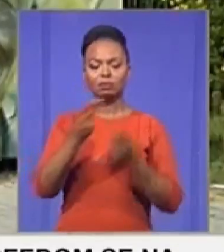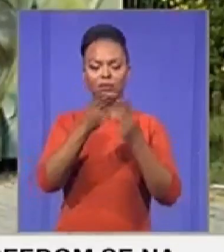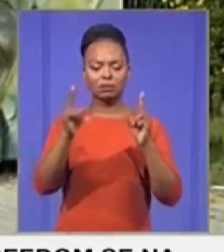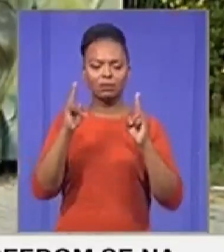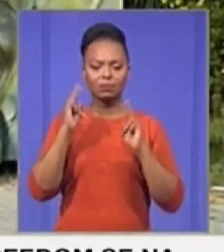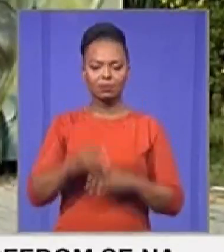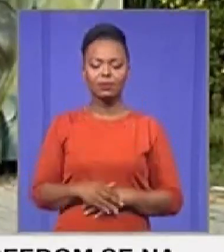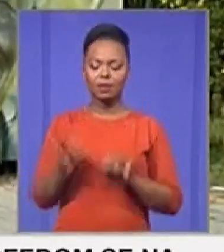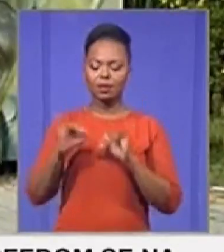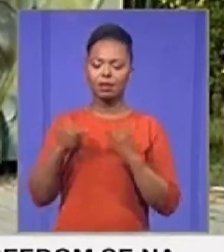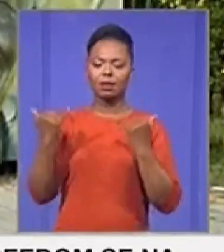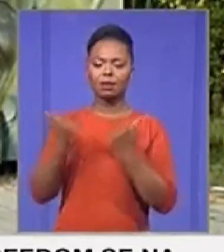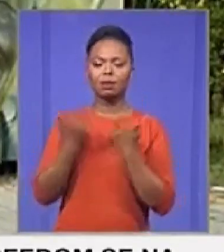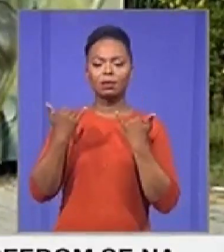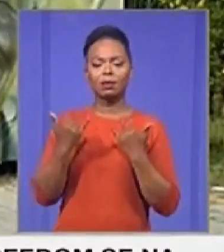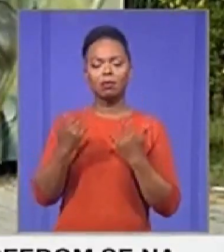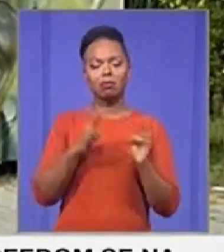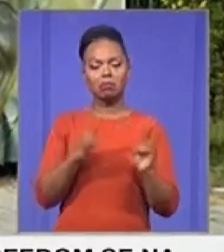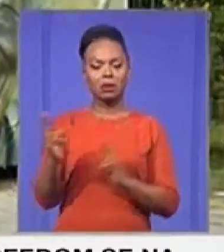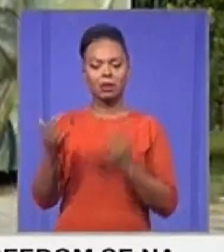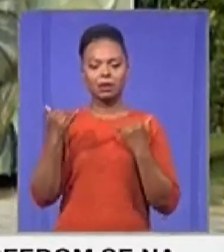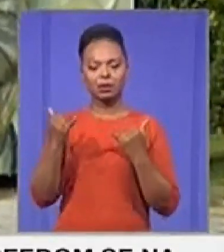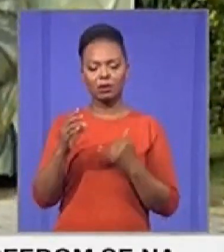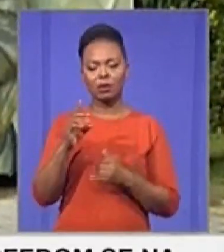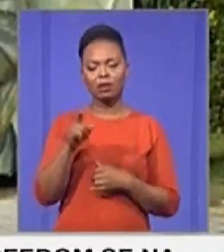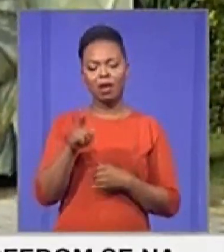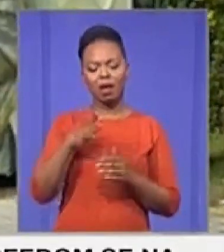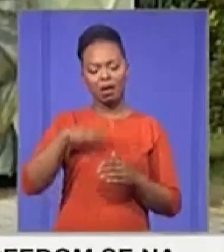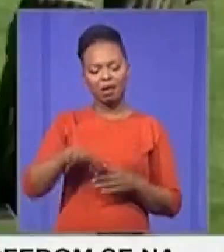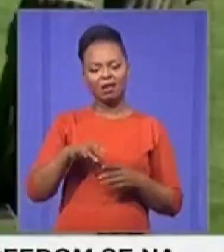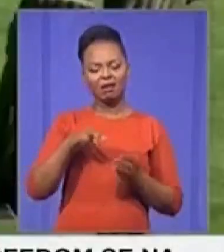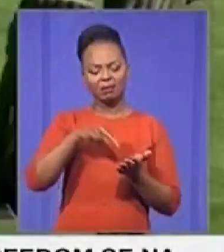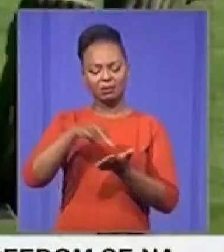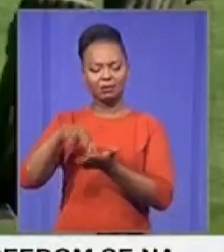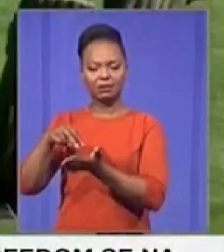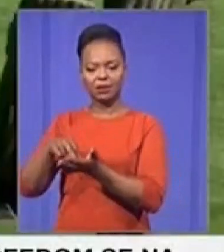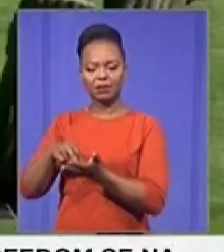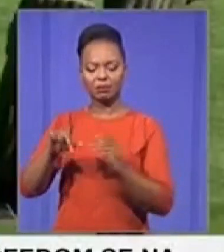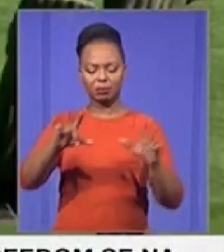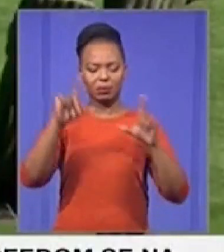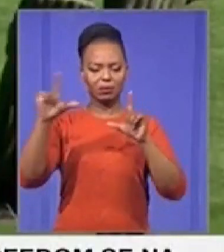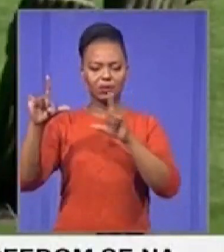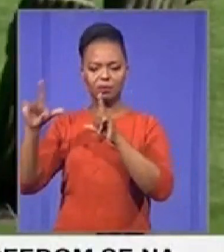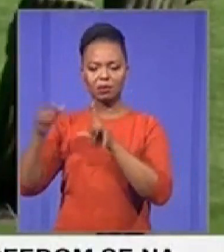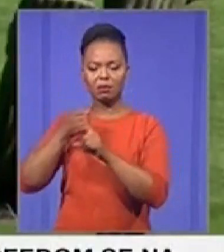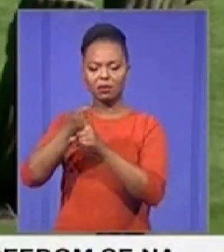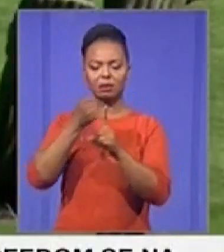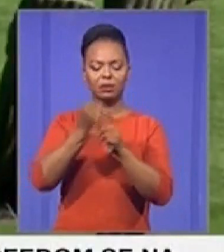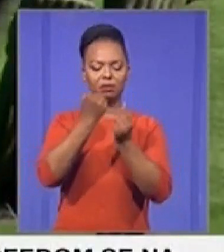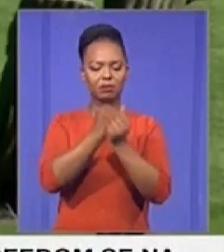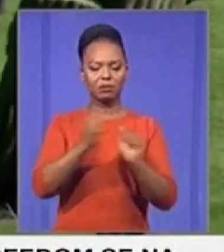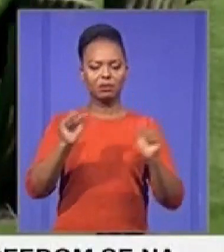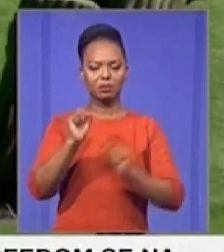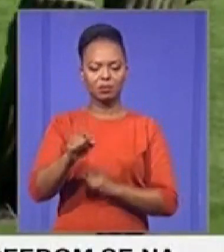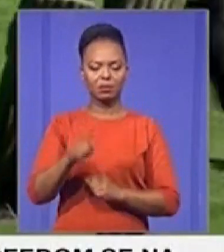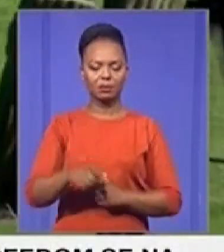Company sa etseng phaello e ntse ena le tshepo ya ho eketsa diemahale tse ding tsa baitseki ba ileng ba ema kgahlano le dilemo